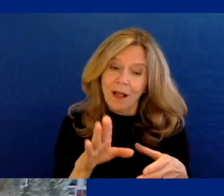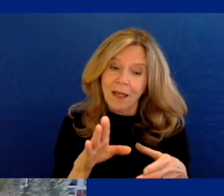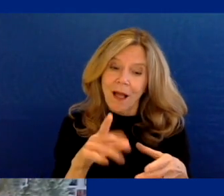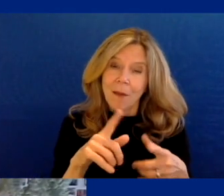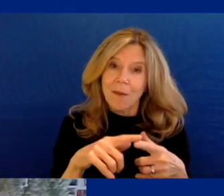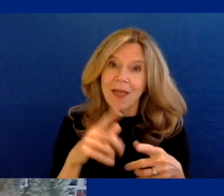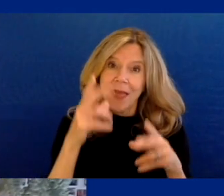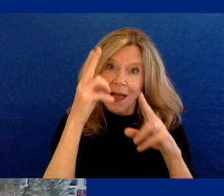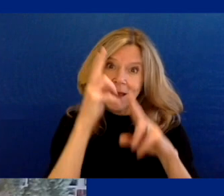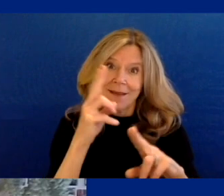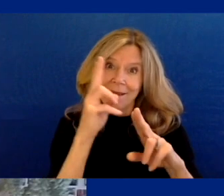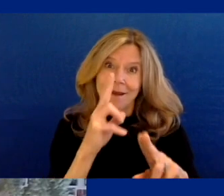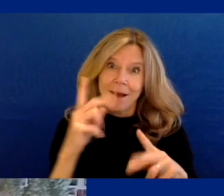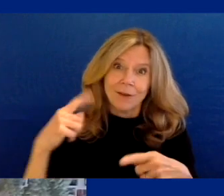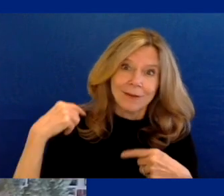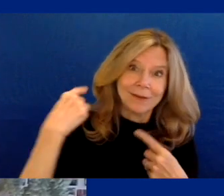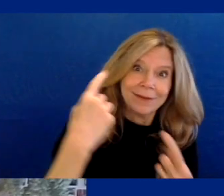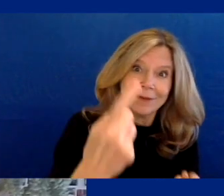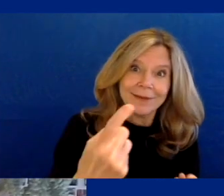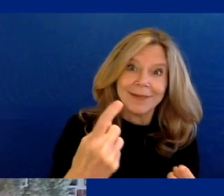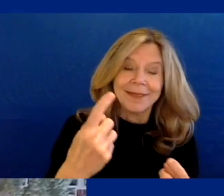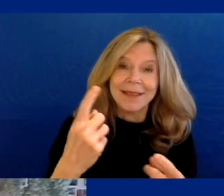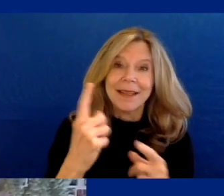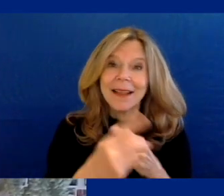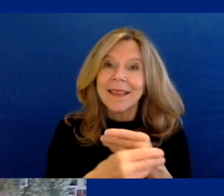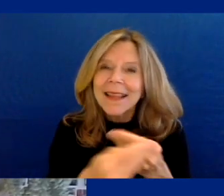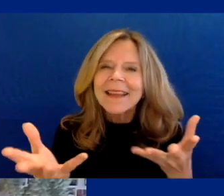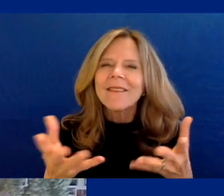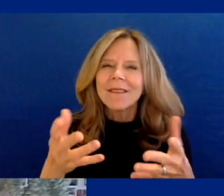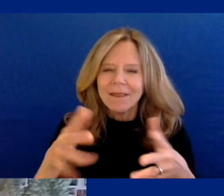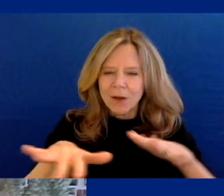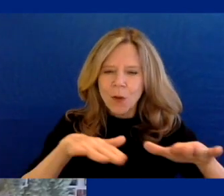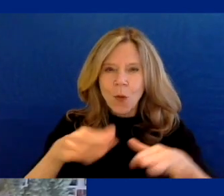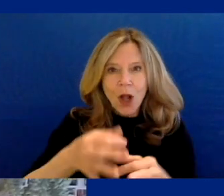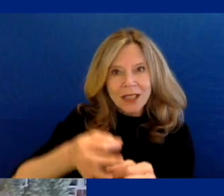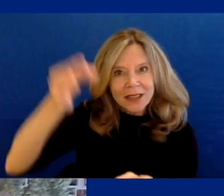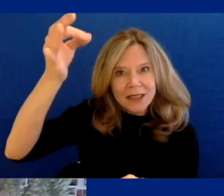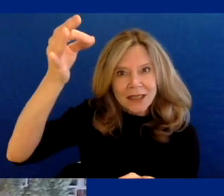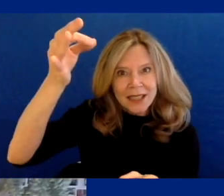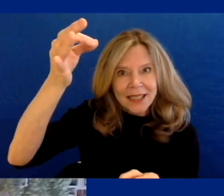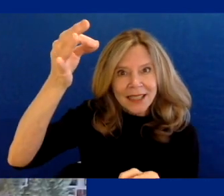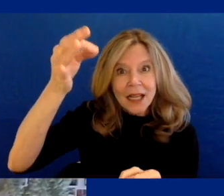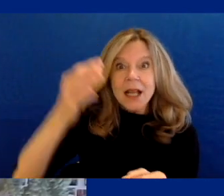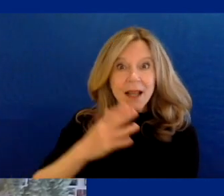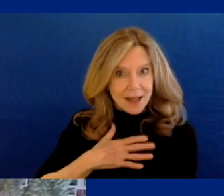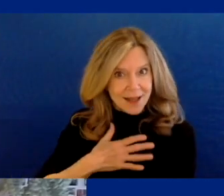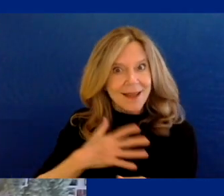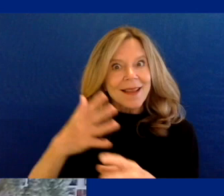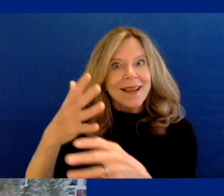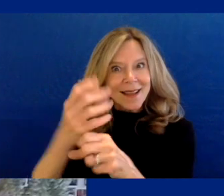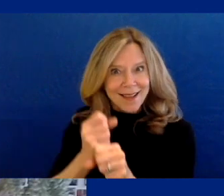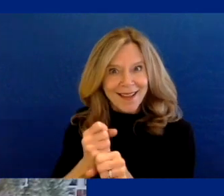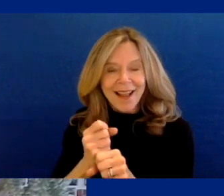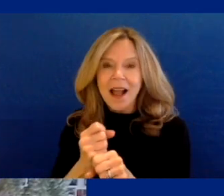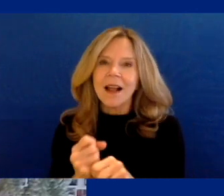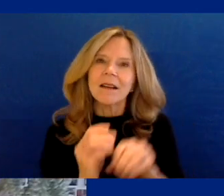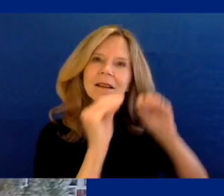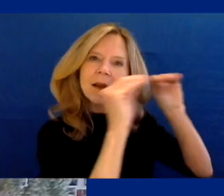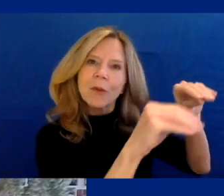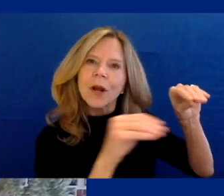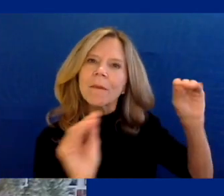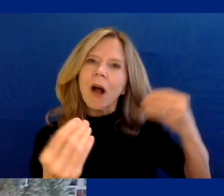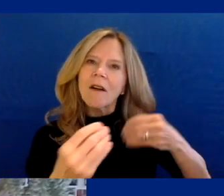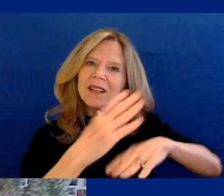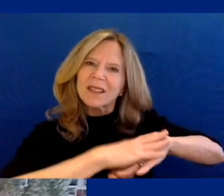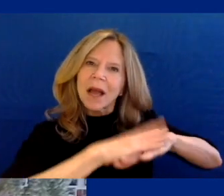honored by the New York Women's Foundation with your walking stick. It's actually hangs above my desk.